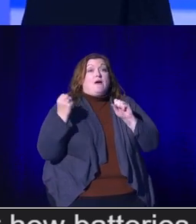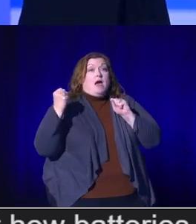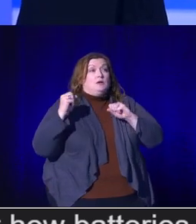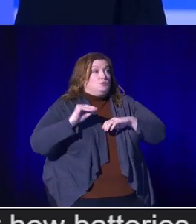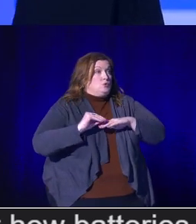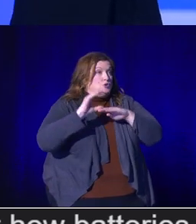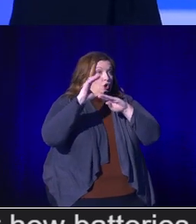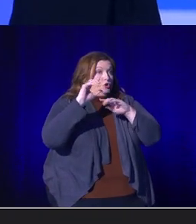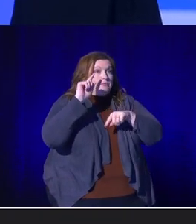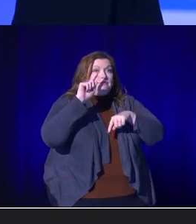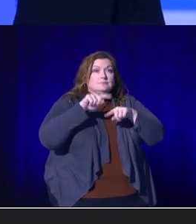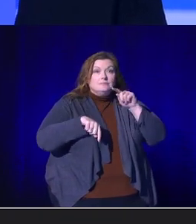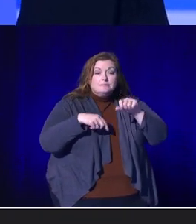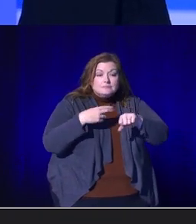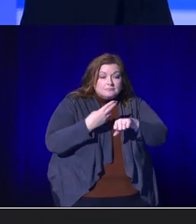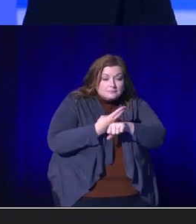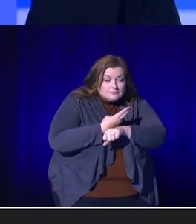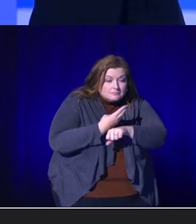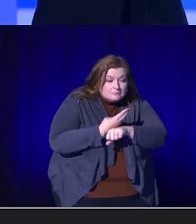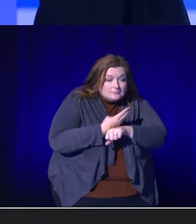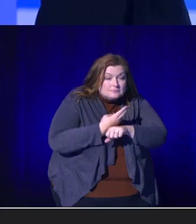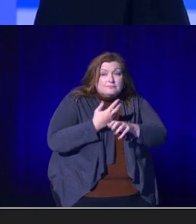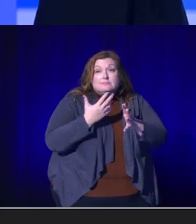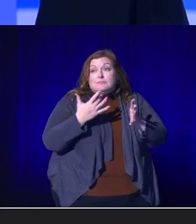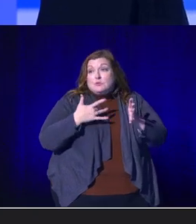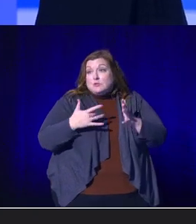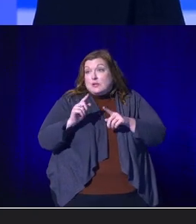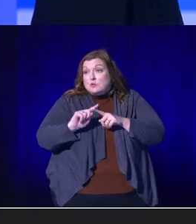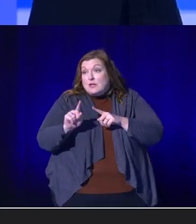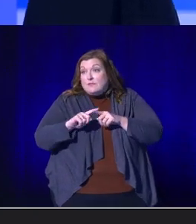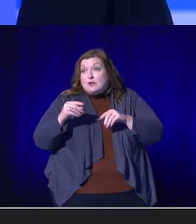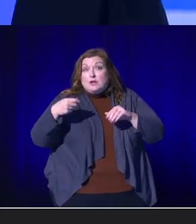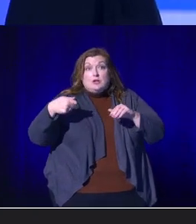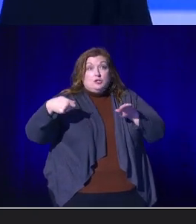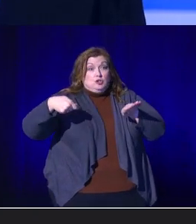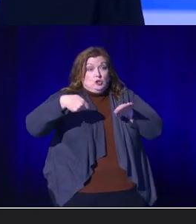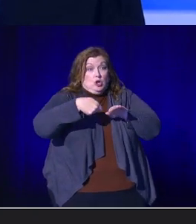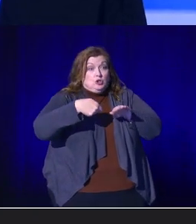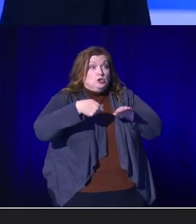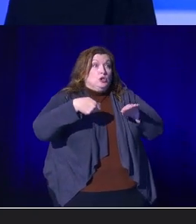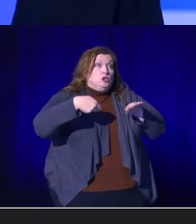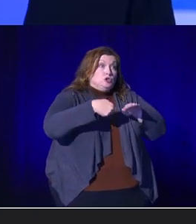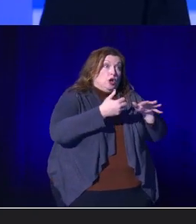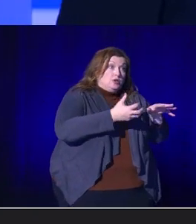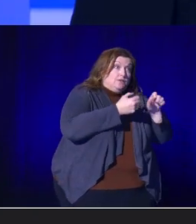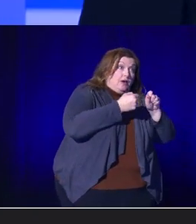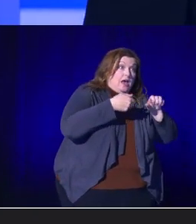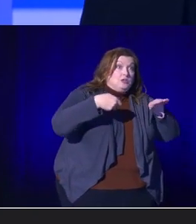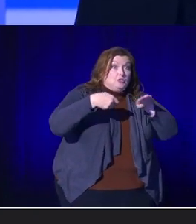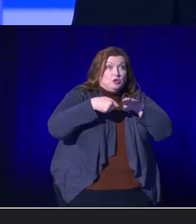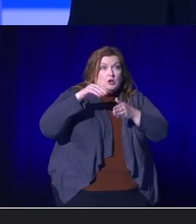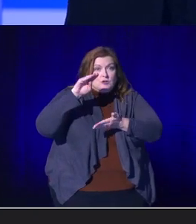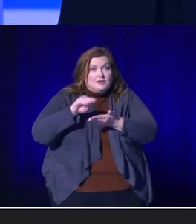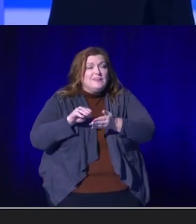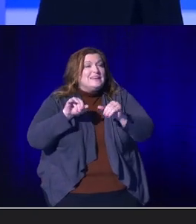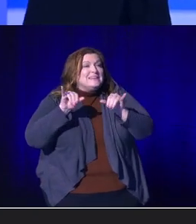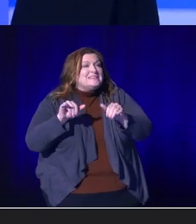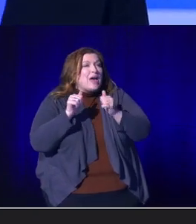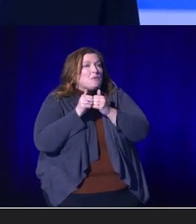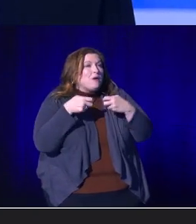can use different chargers for your phone that charge either slow or fast. The same is true for electric